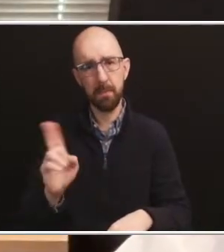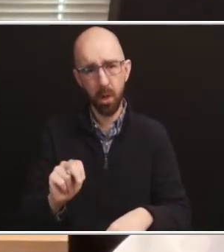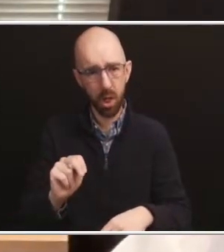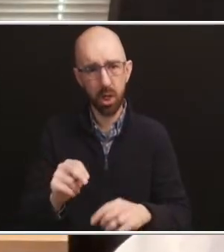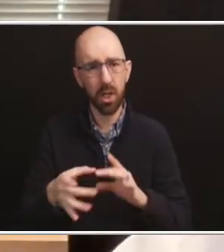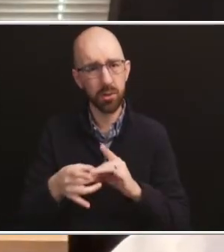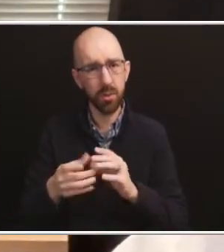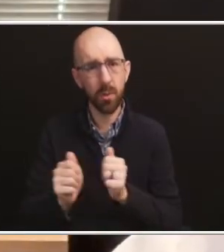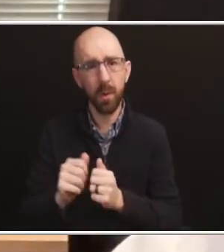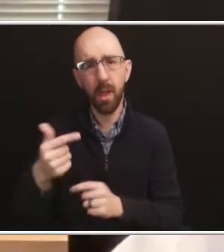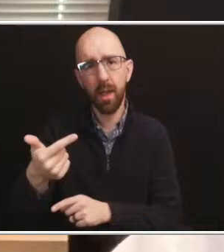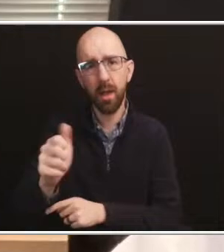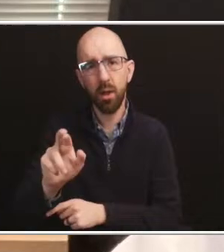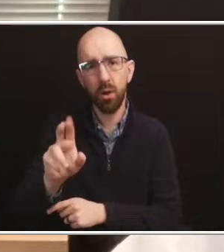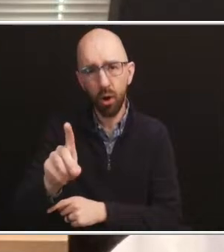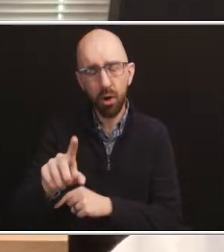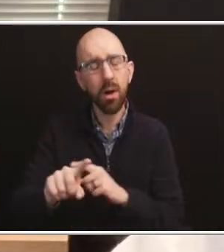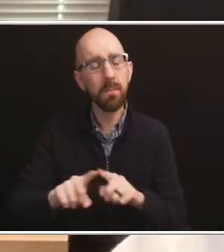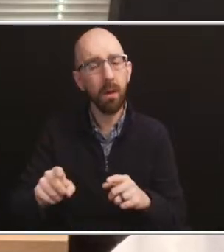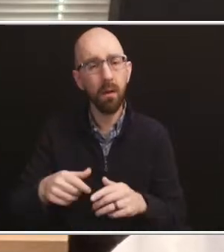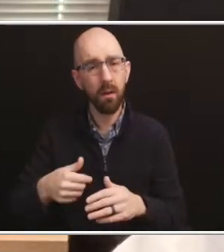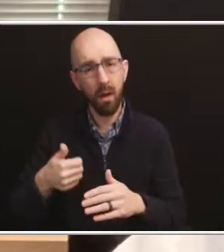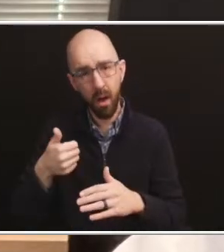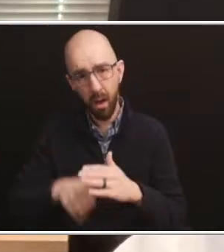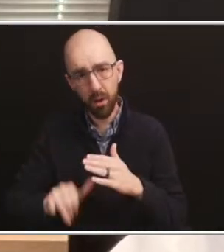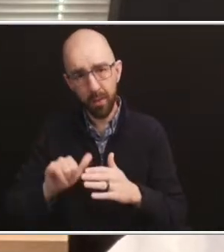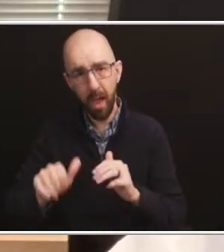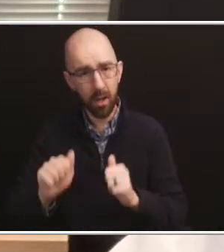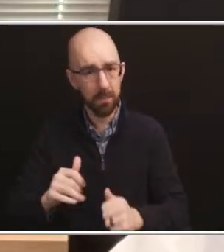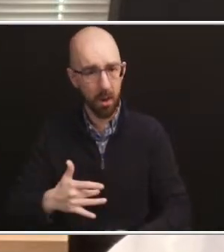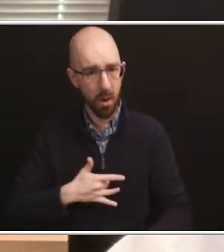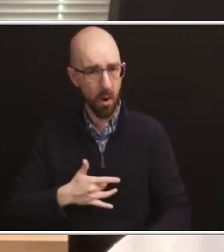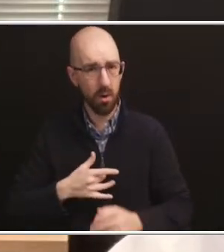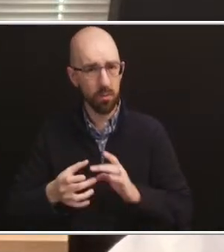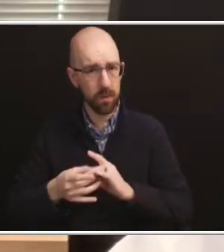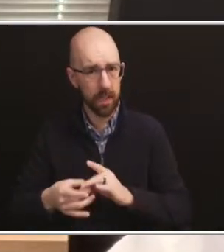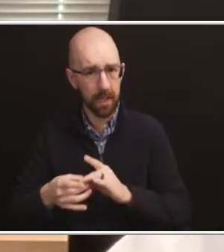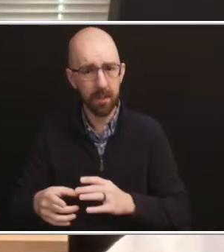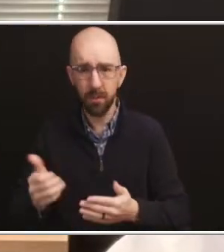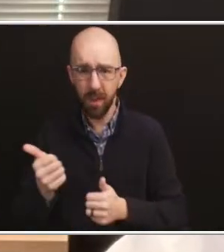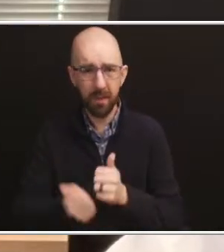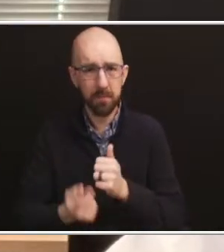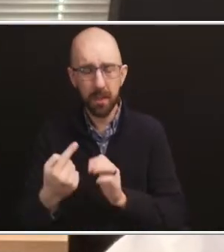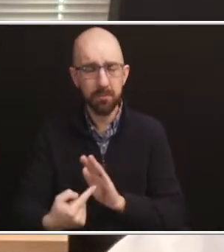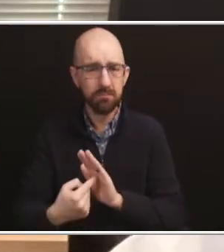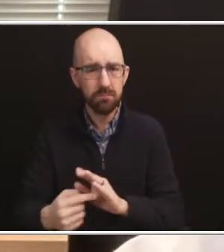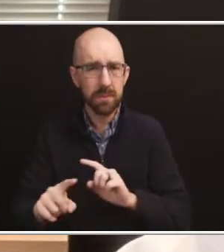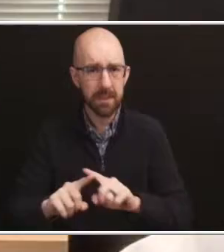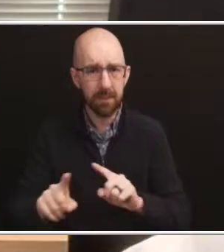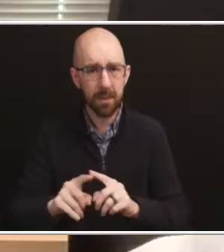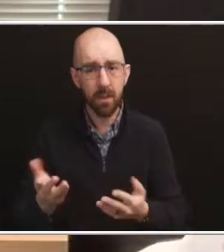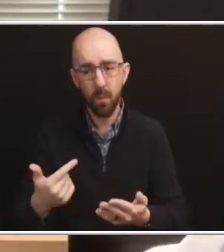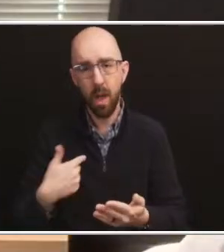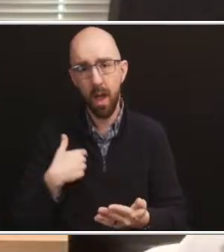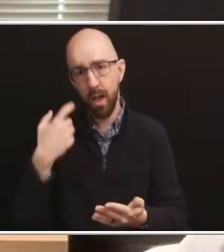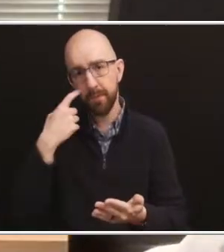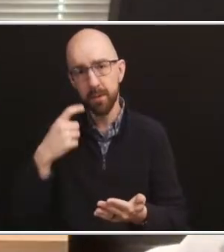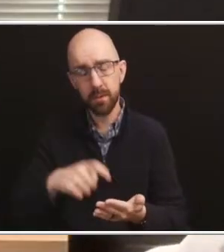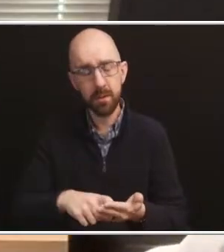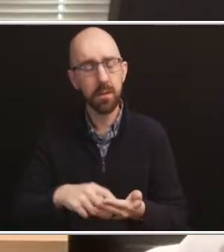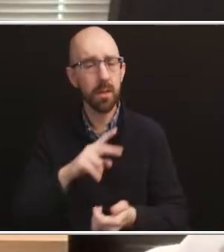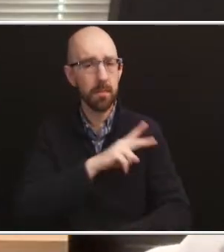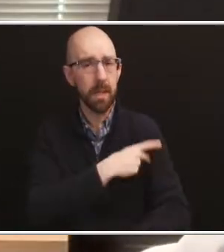GERD, but underneath it could be, something related to the heart. And so everyone presents differently. What I've found is the patients